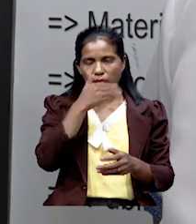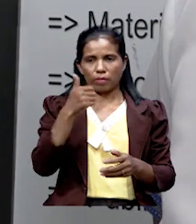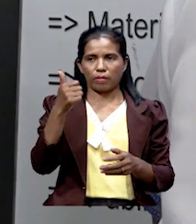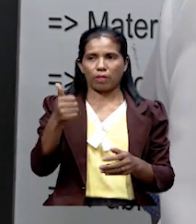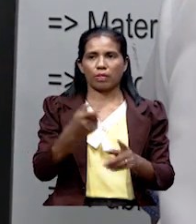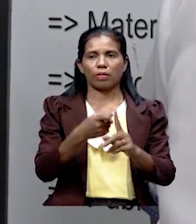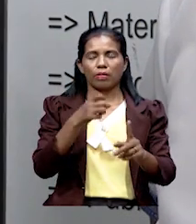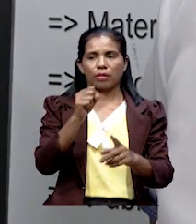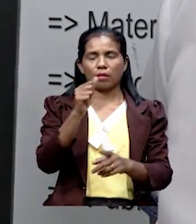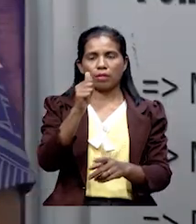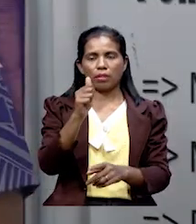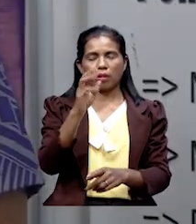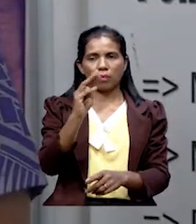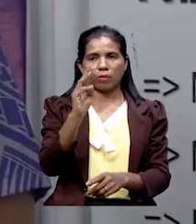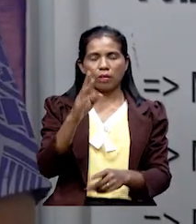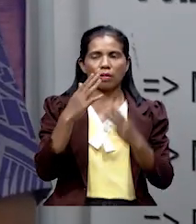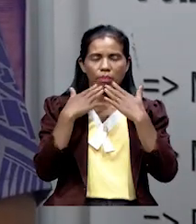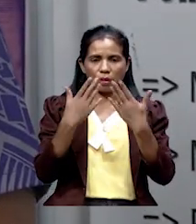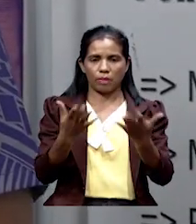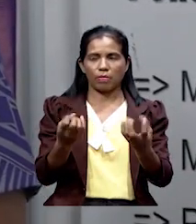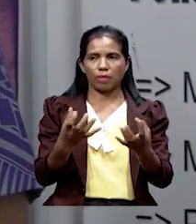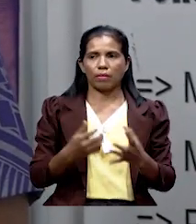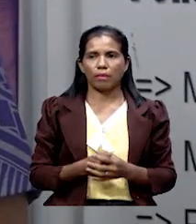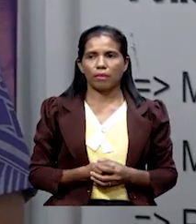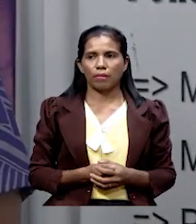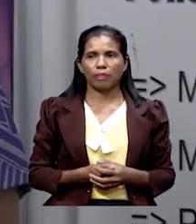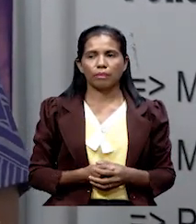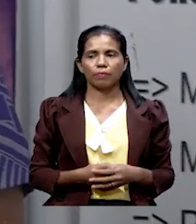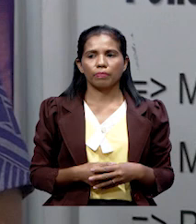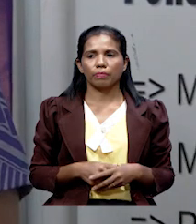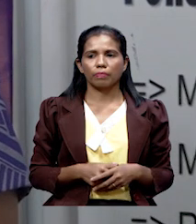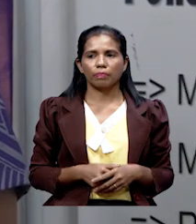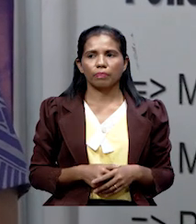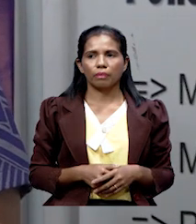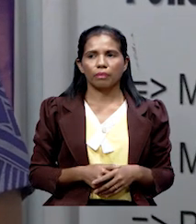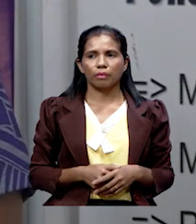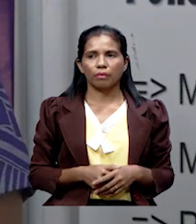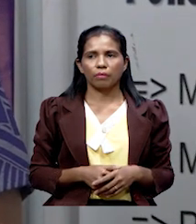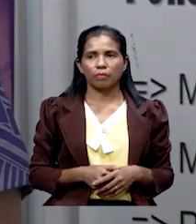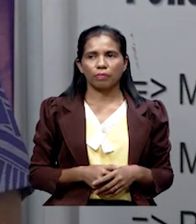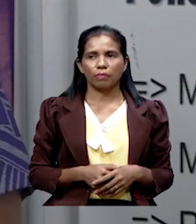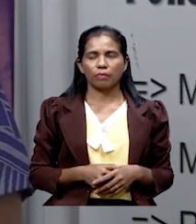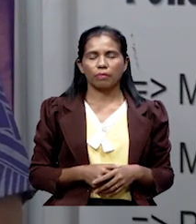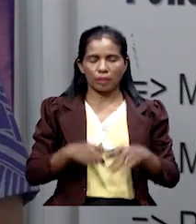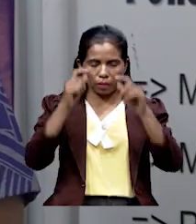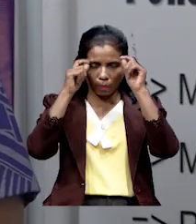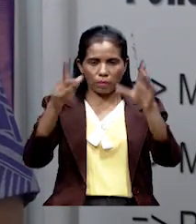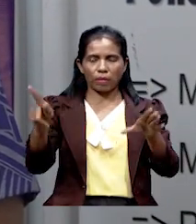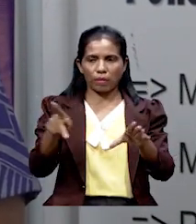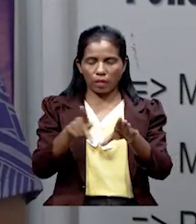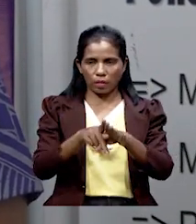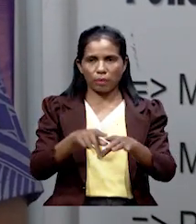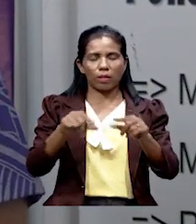the Samuser team, so thank you. One of Federal Insurance Timor's involvements would be in the